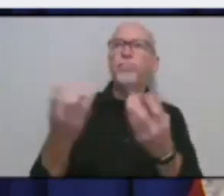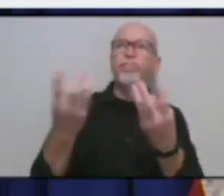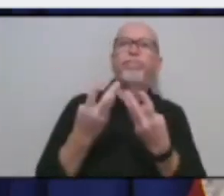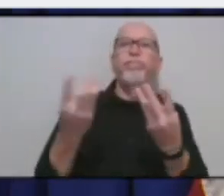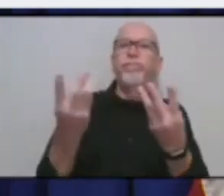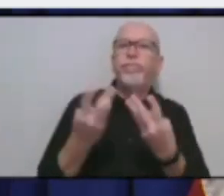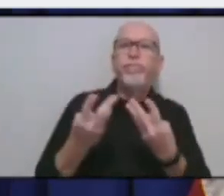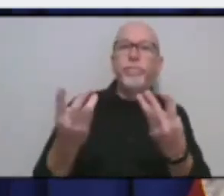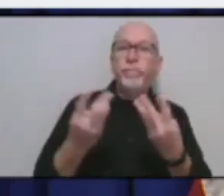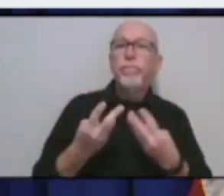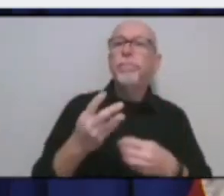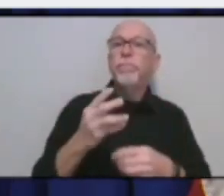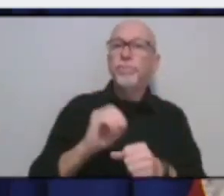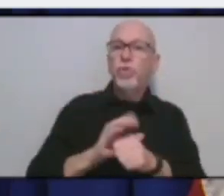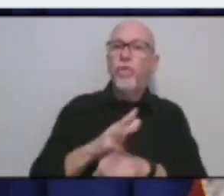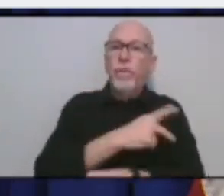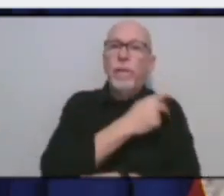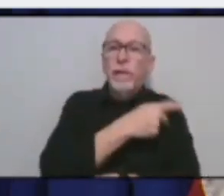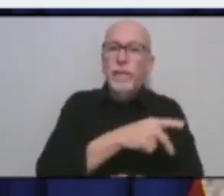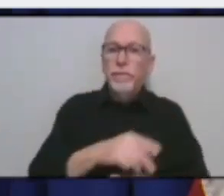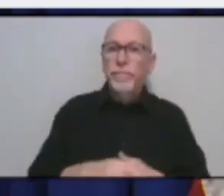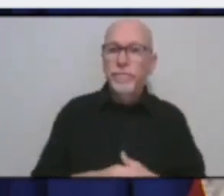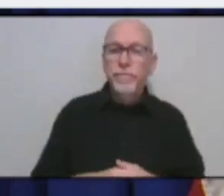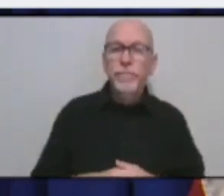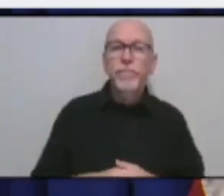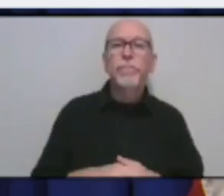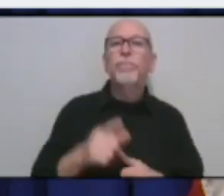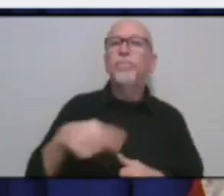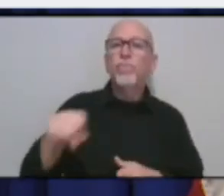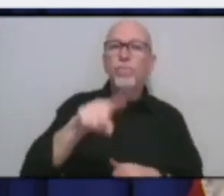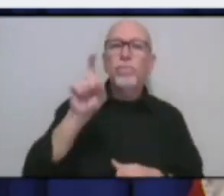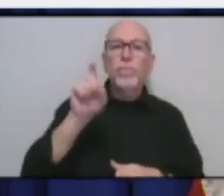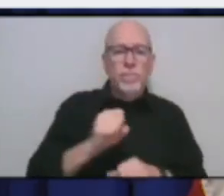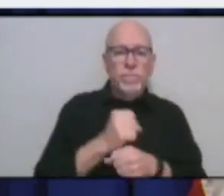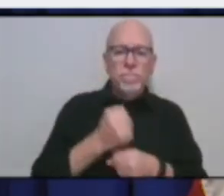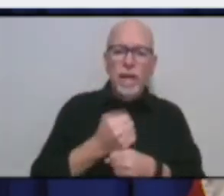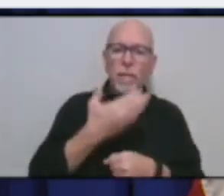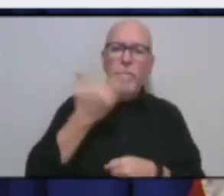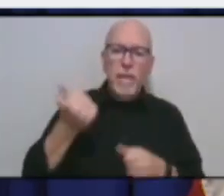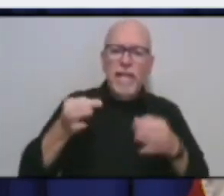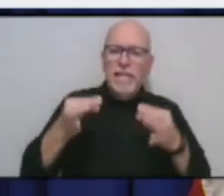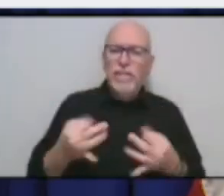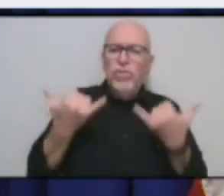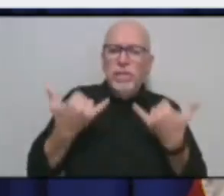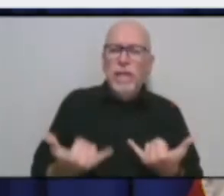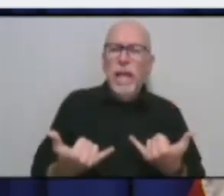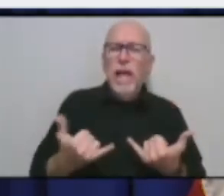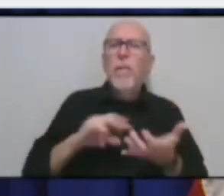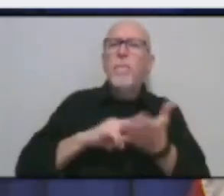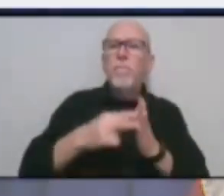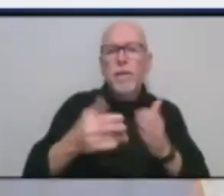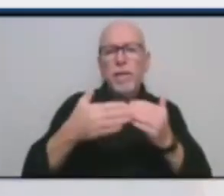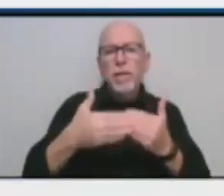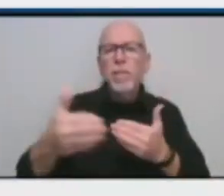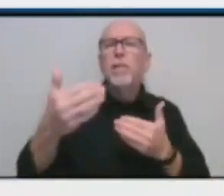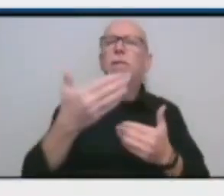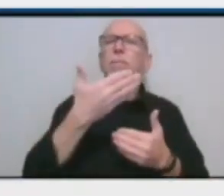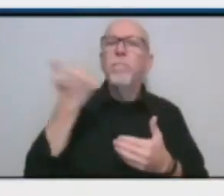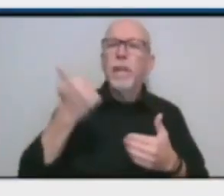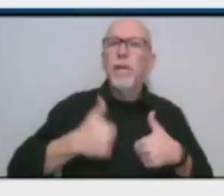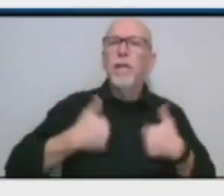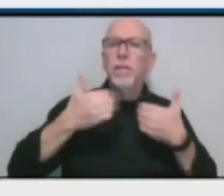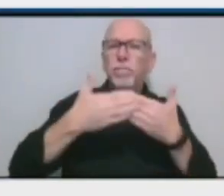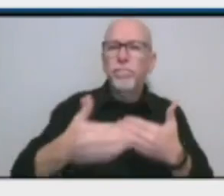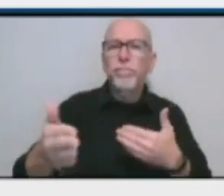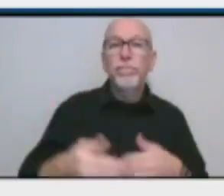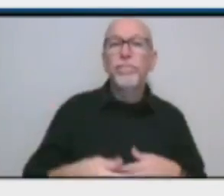time to make the hard choice today so that you can enjoy many more tomorrows with your loved ones. You heard last week about the